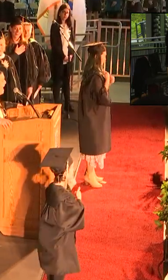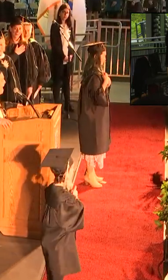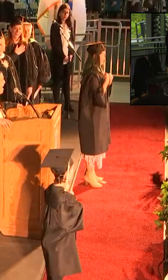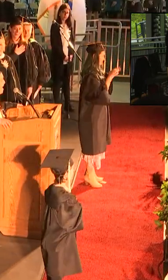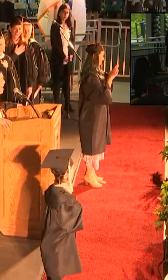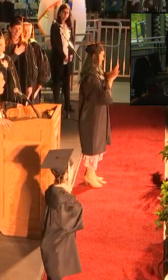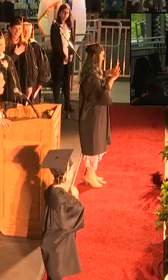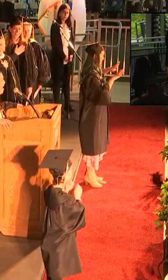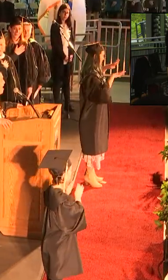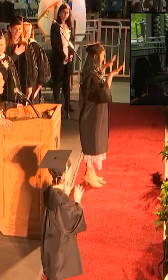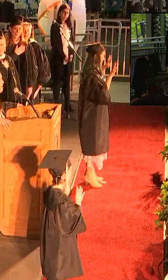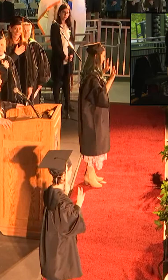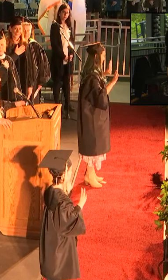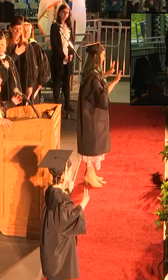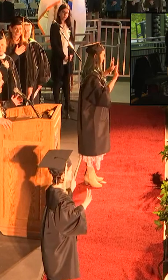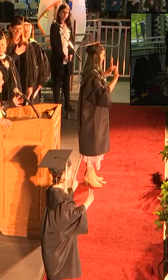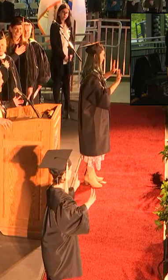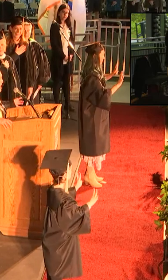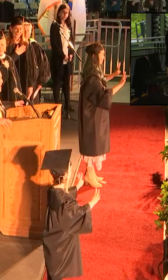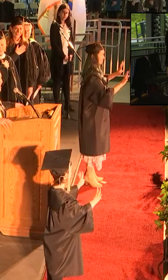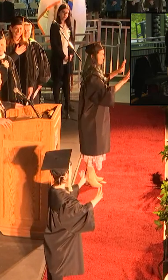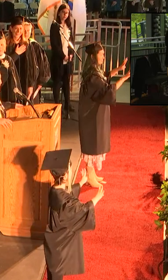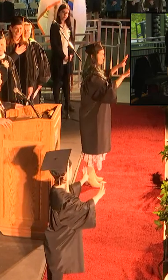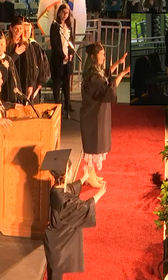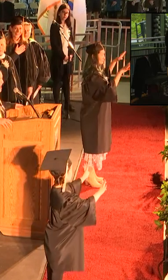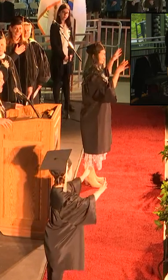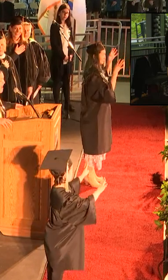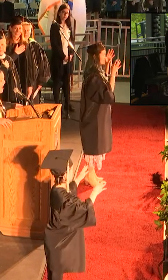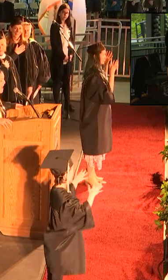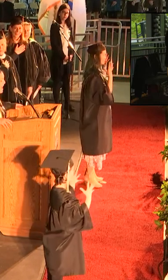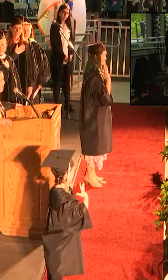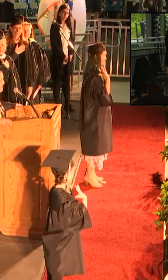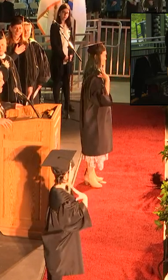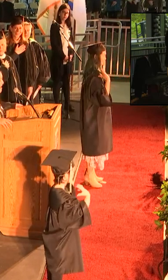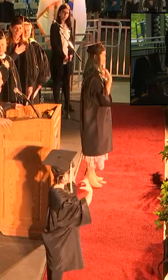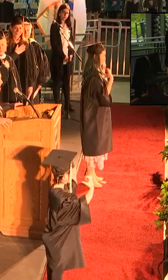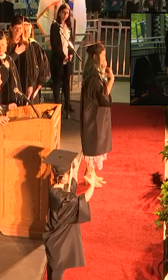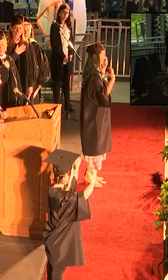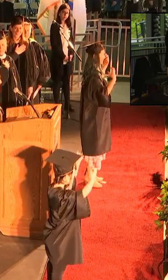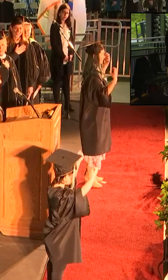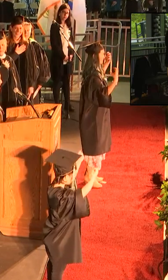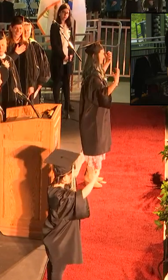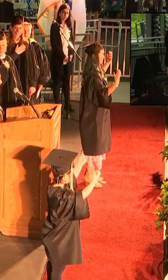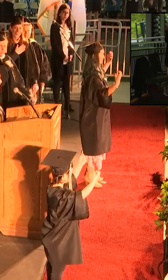and the home of the